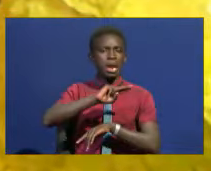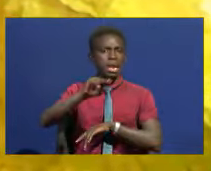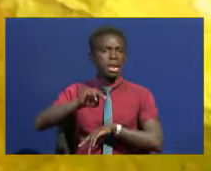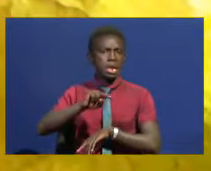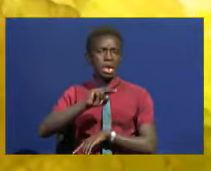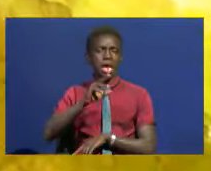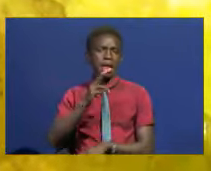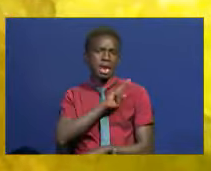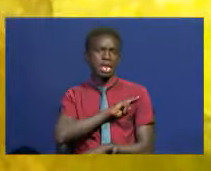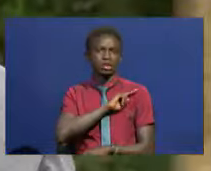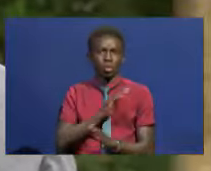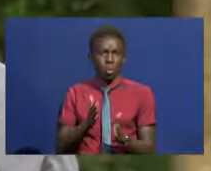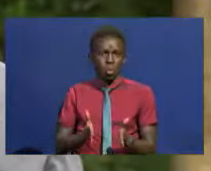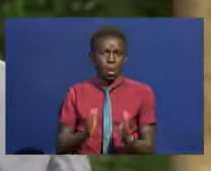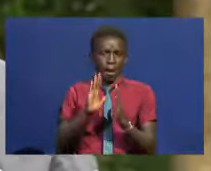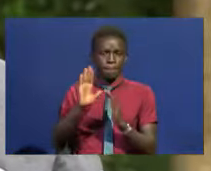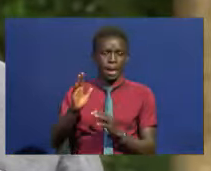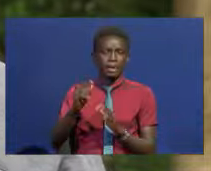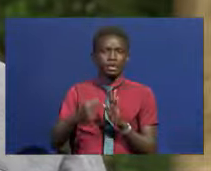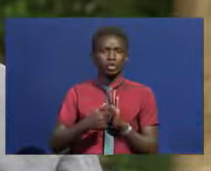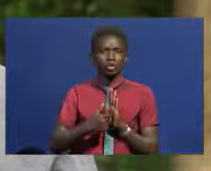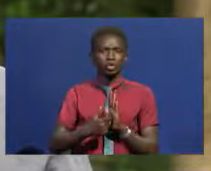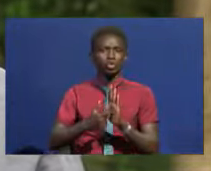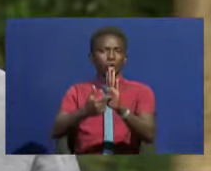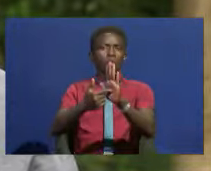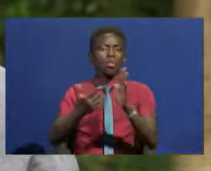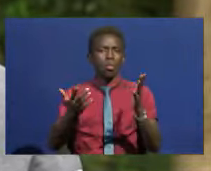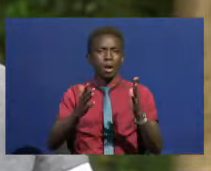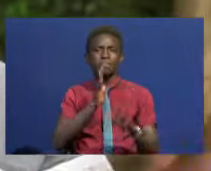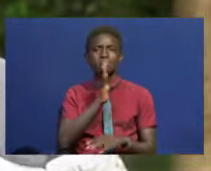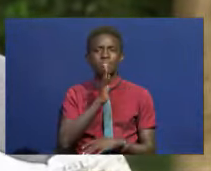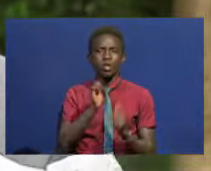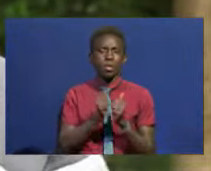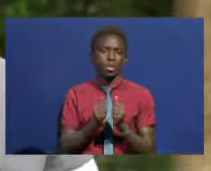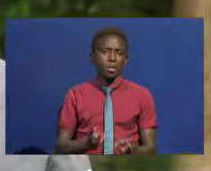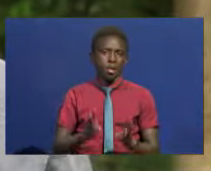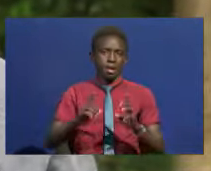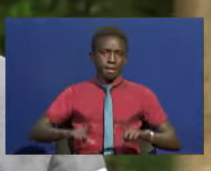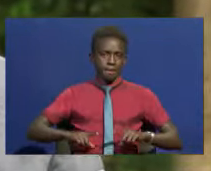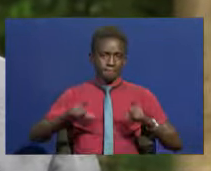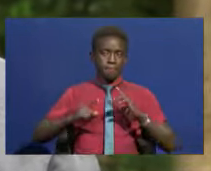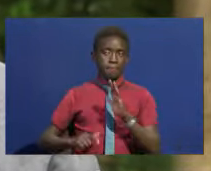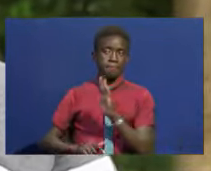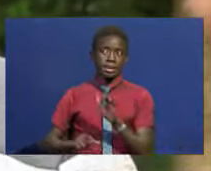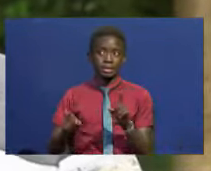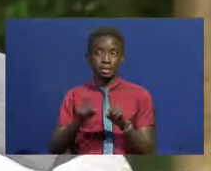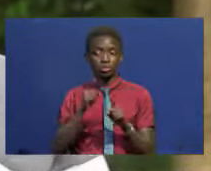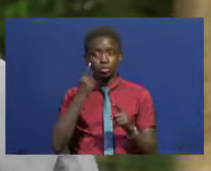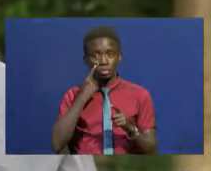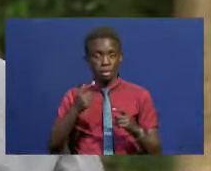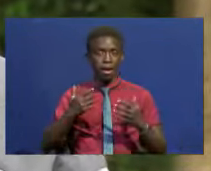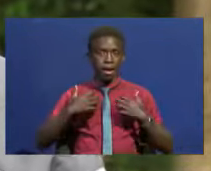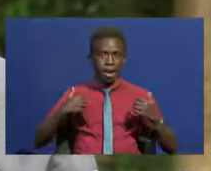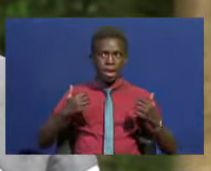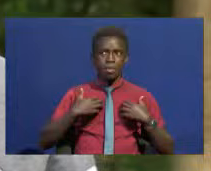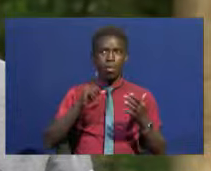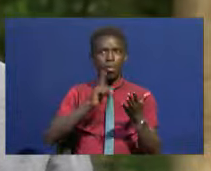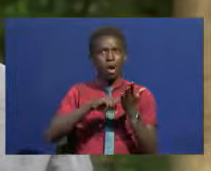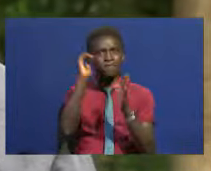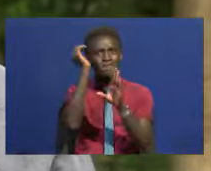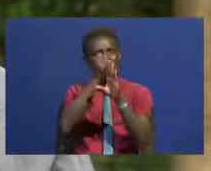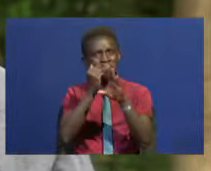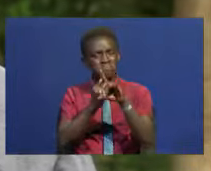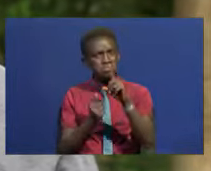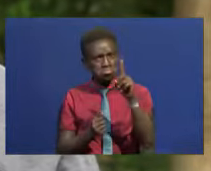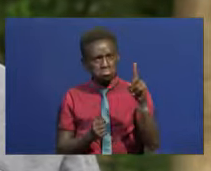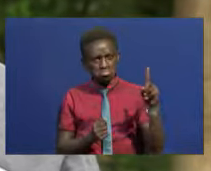speak to their way of life. Forms of animals, the cattle forms, as you have just seen on the panel,